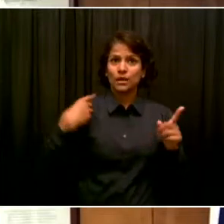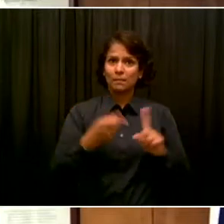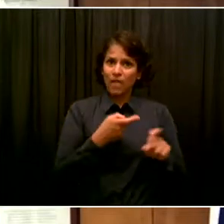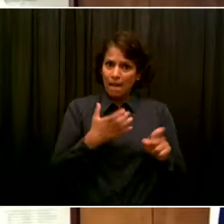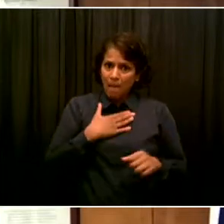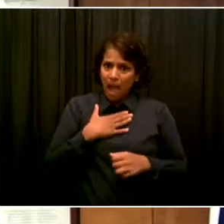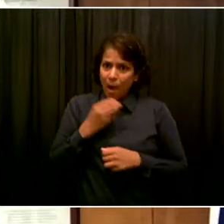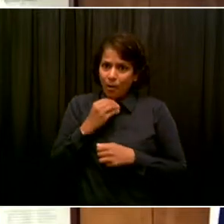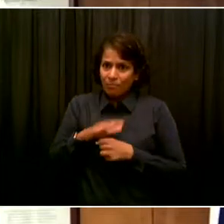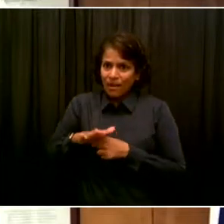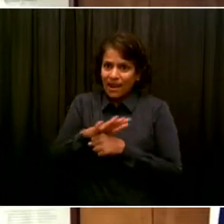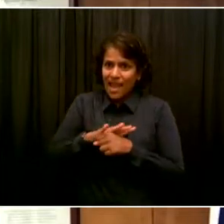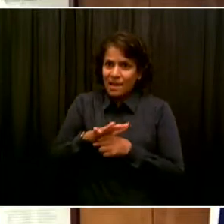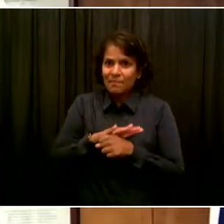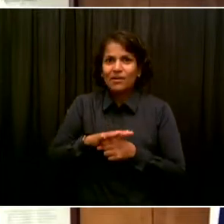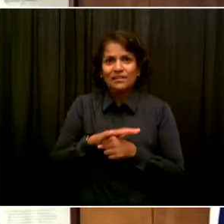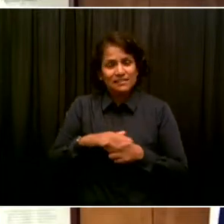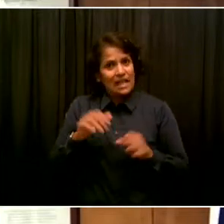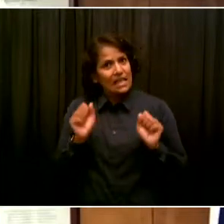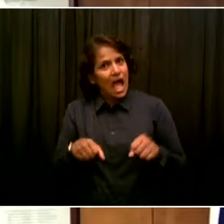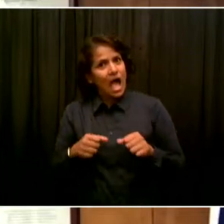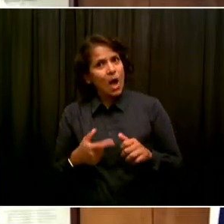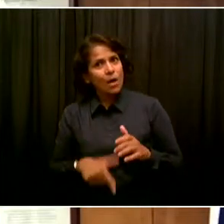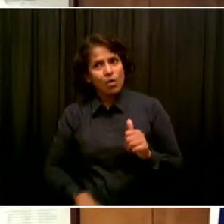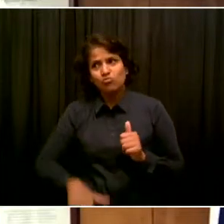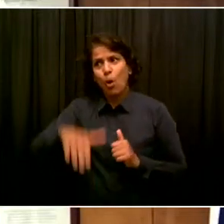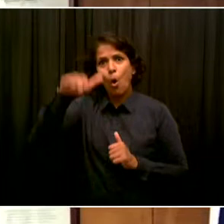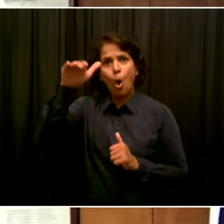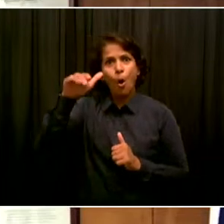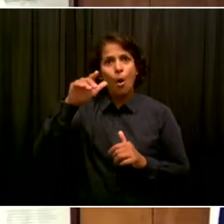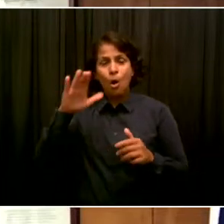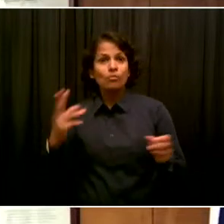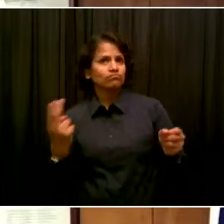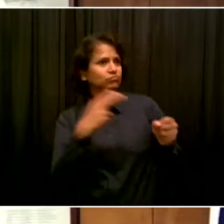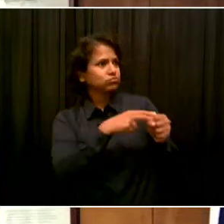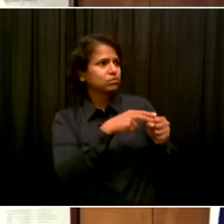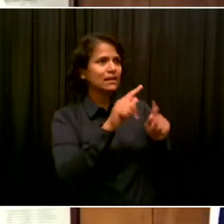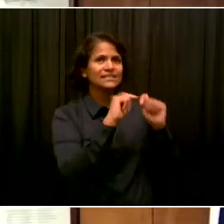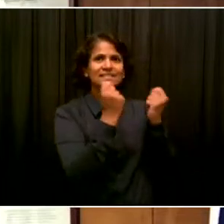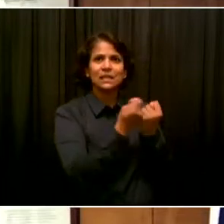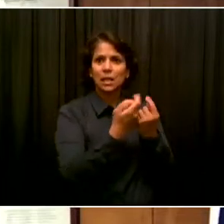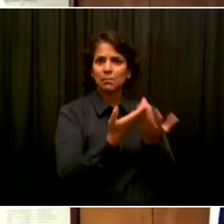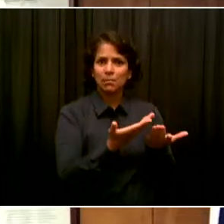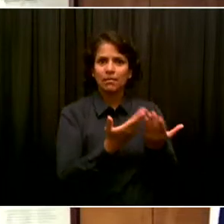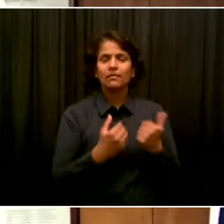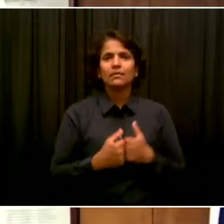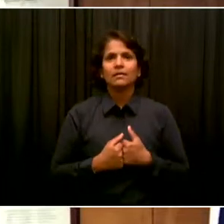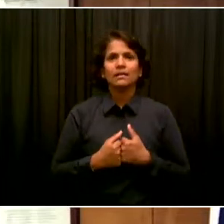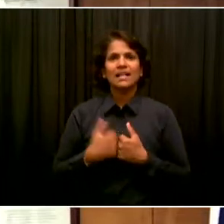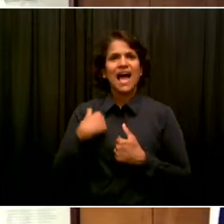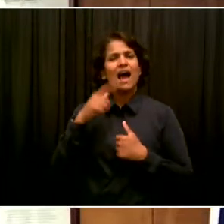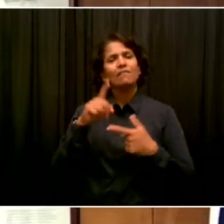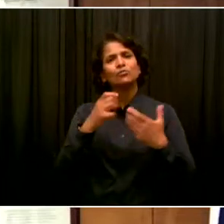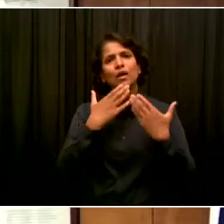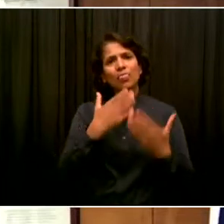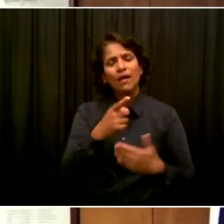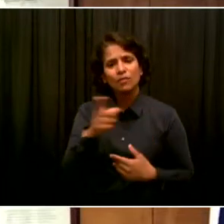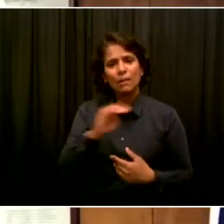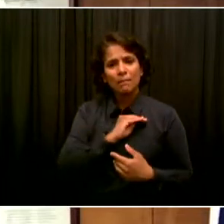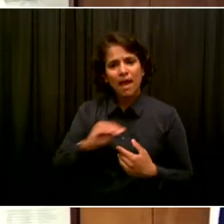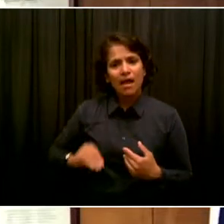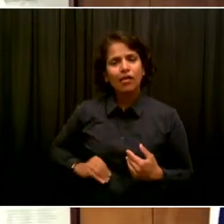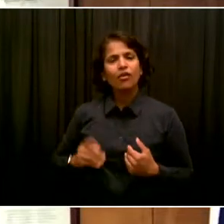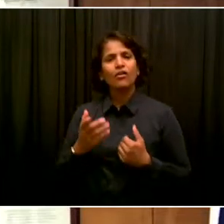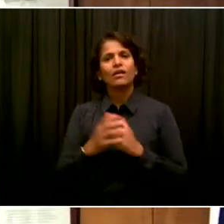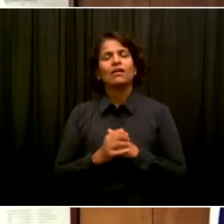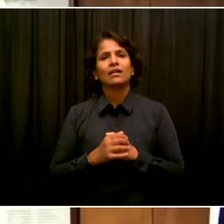Mayor, and your role in the Edenwald YMCA. I would be remiss if I didn't thank you so much and thank you profusely for all of the work that you were able to